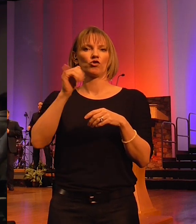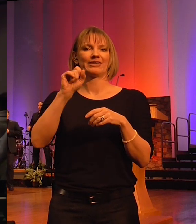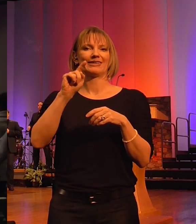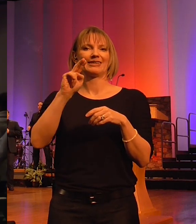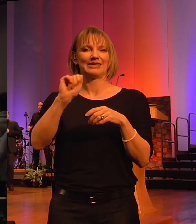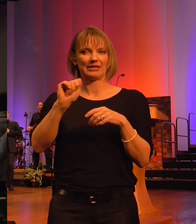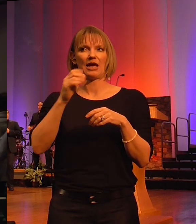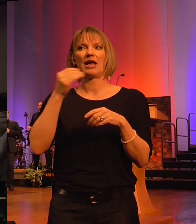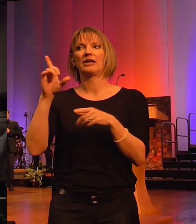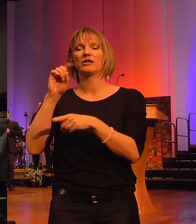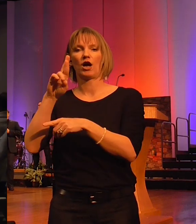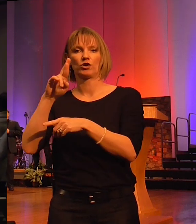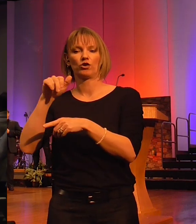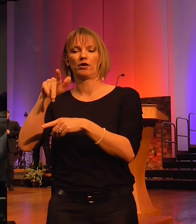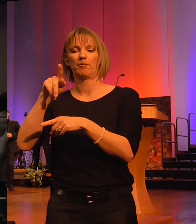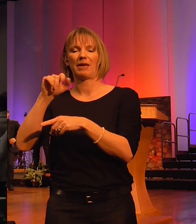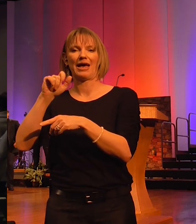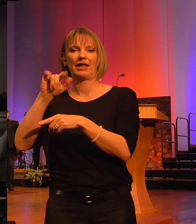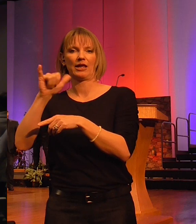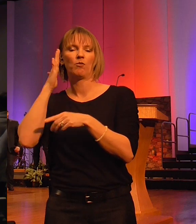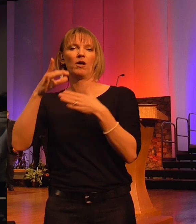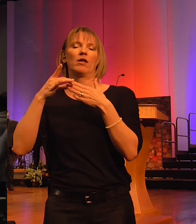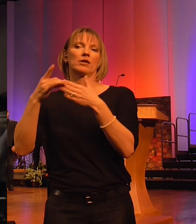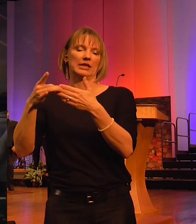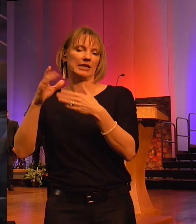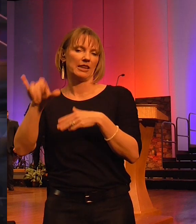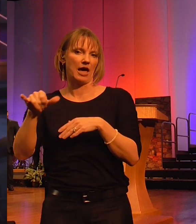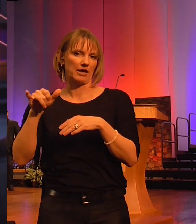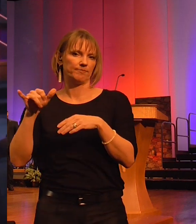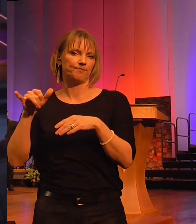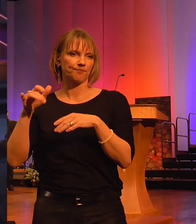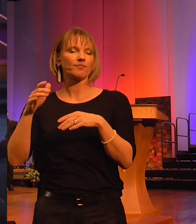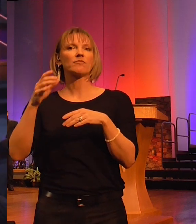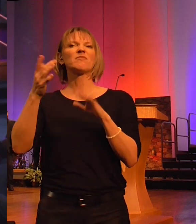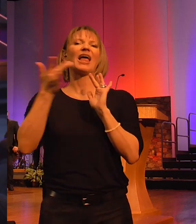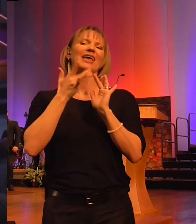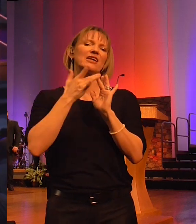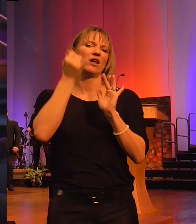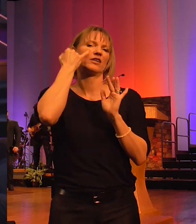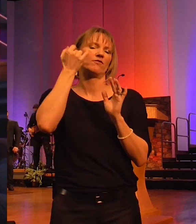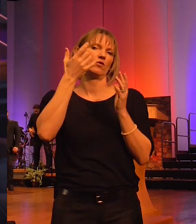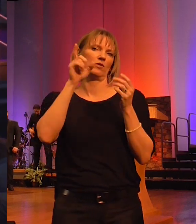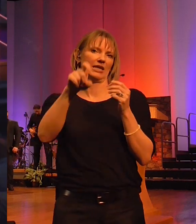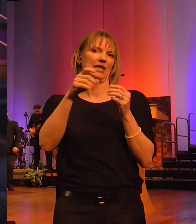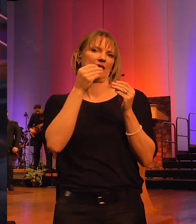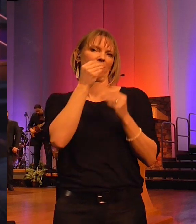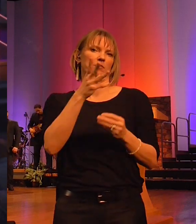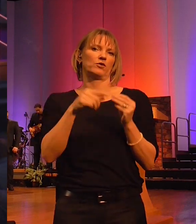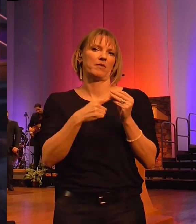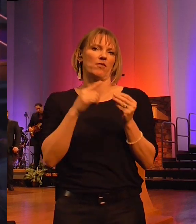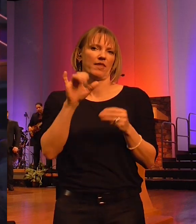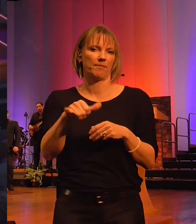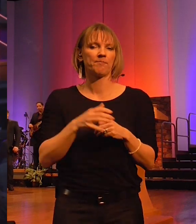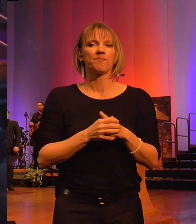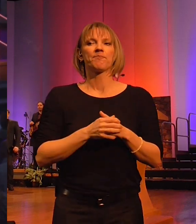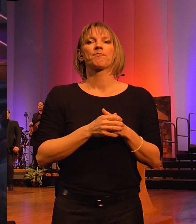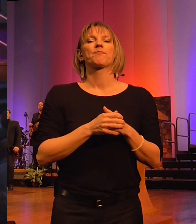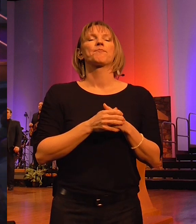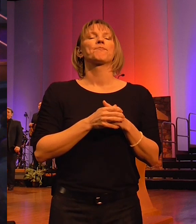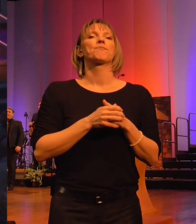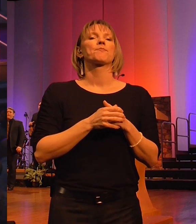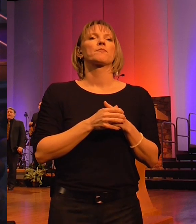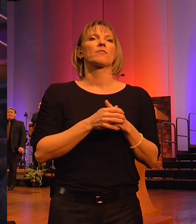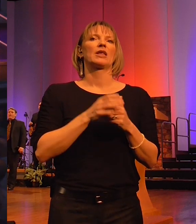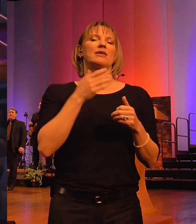Dr. Patty Lukenbach. So we want to make sure everyone had that information. Get in touch with us. Find us if you need anything more, and our love